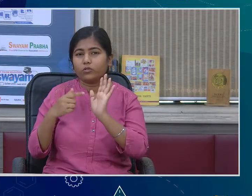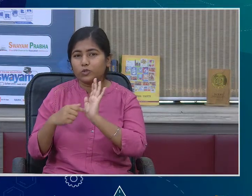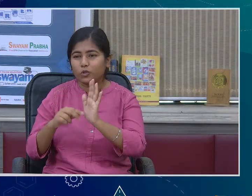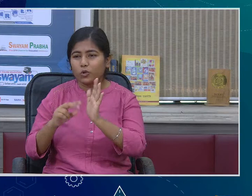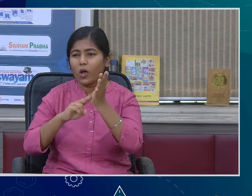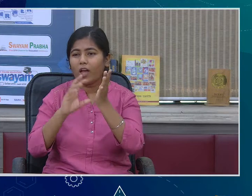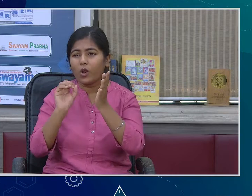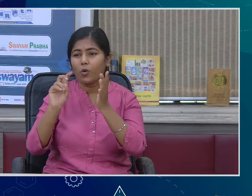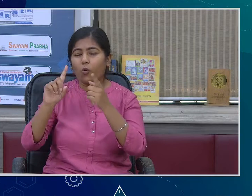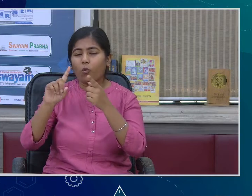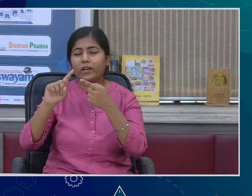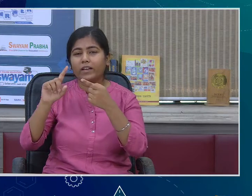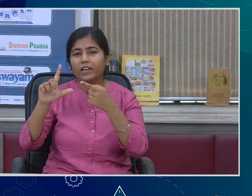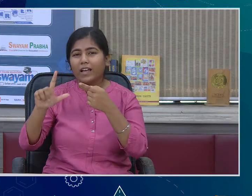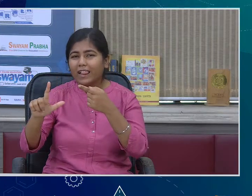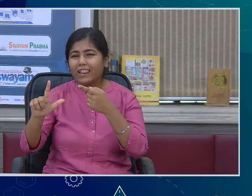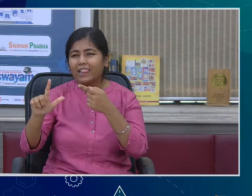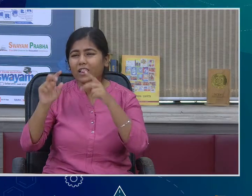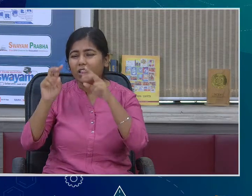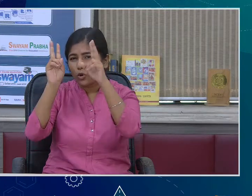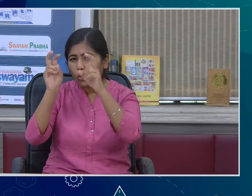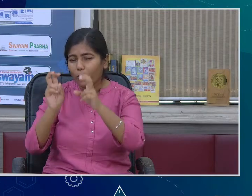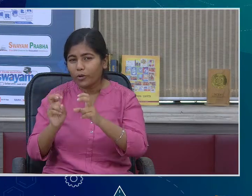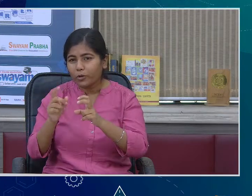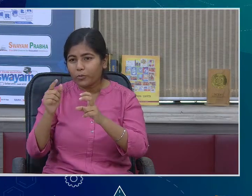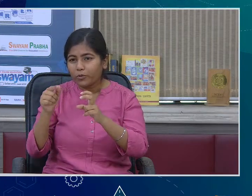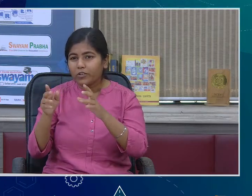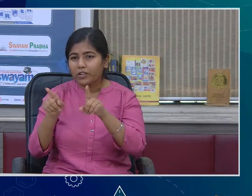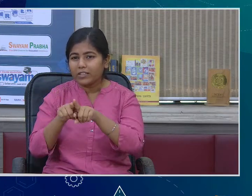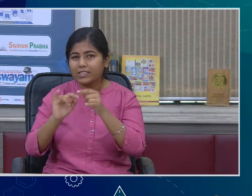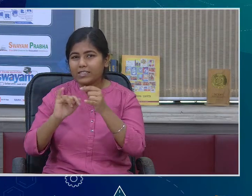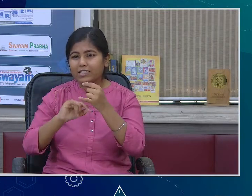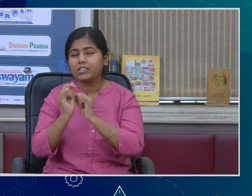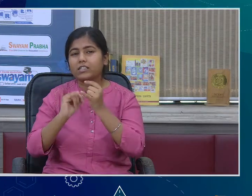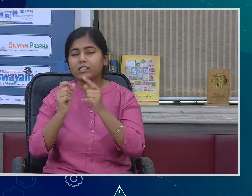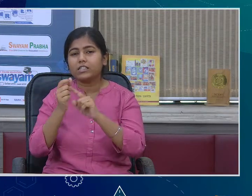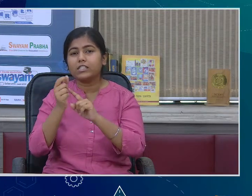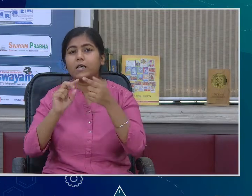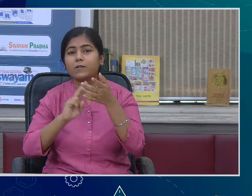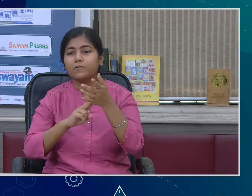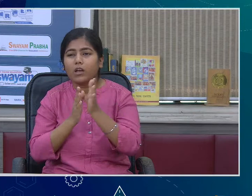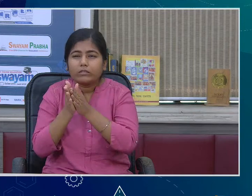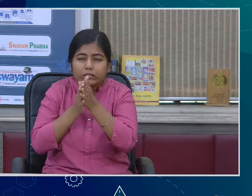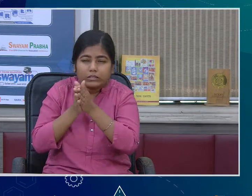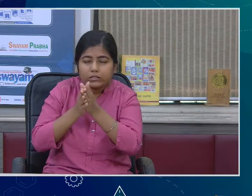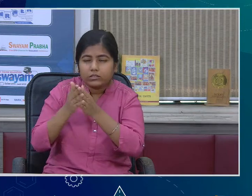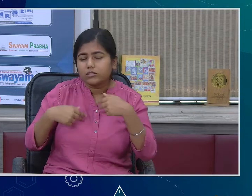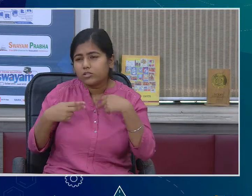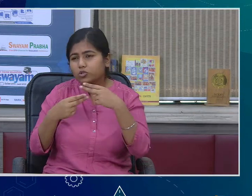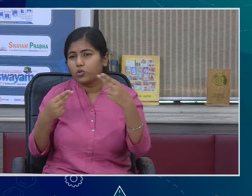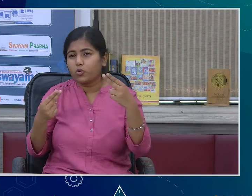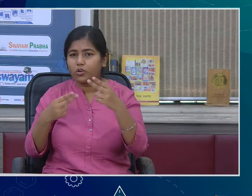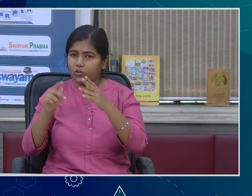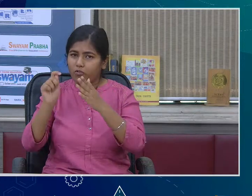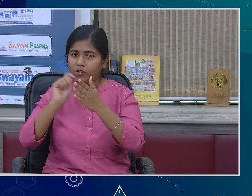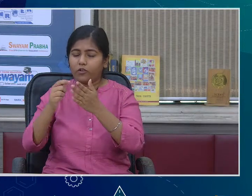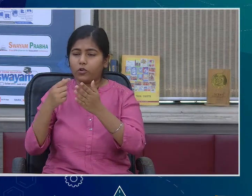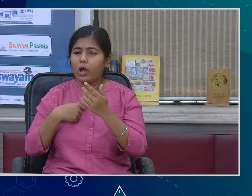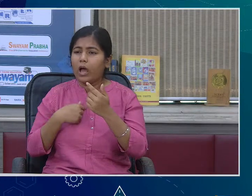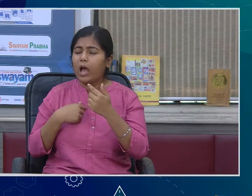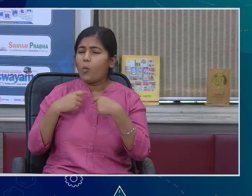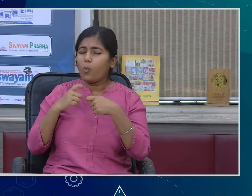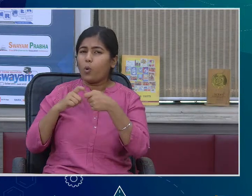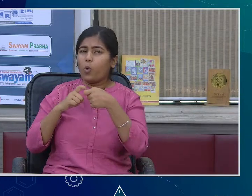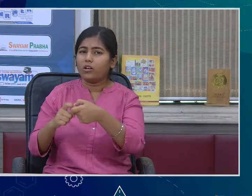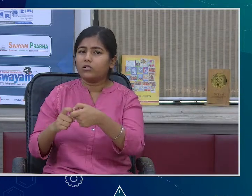titles and you wrote they are suspense or thriller books. But I wanted to ask you, why did you